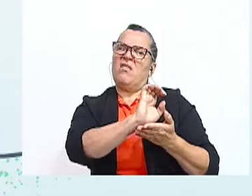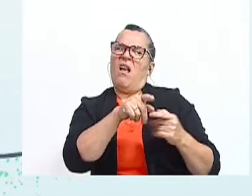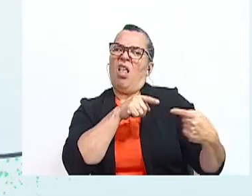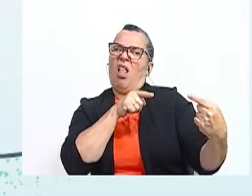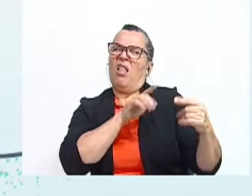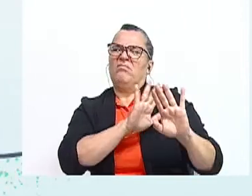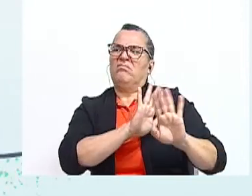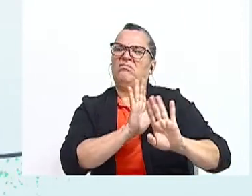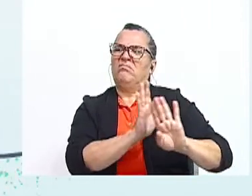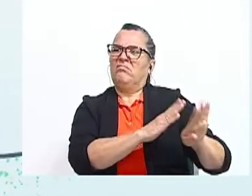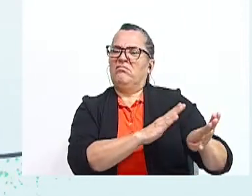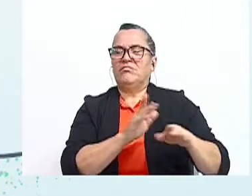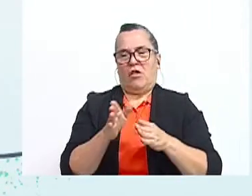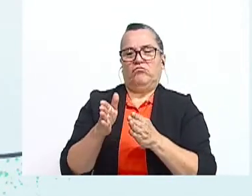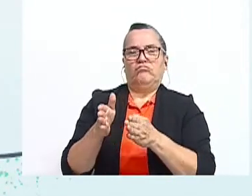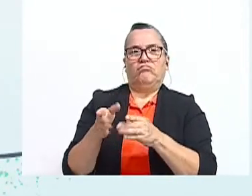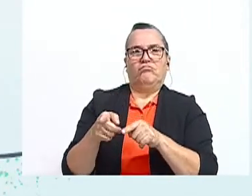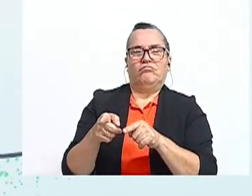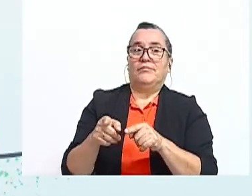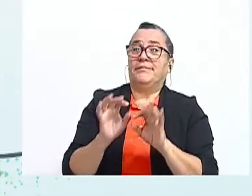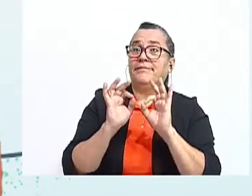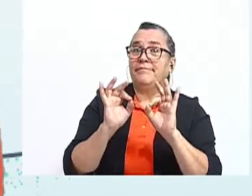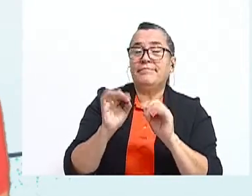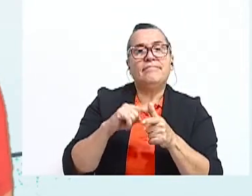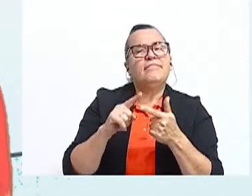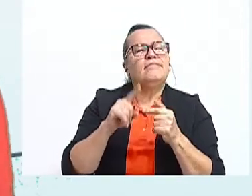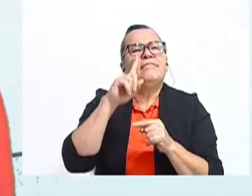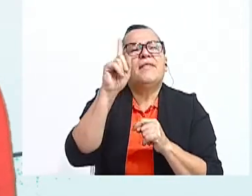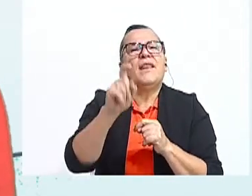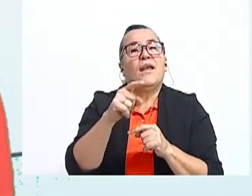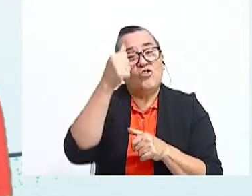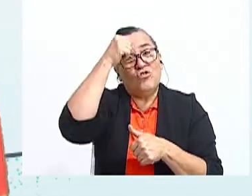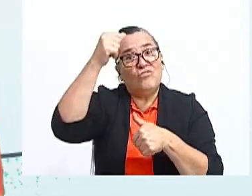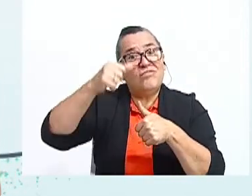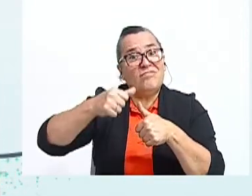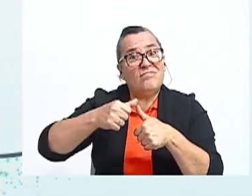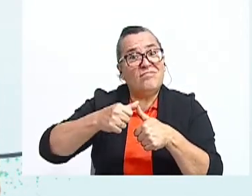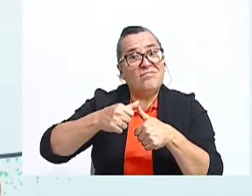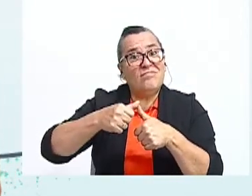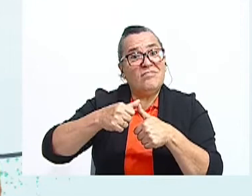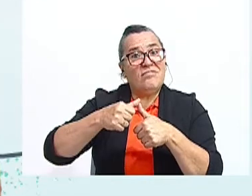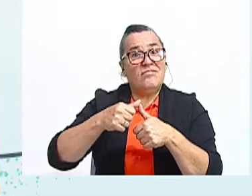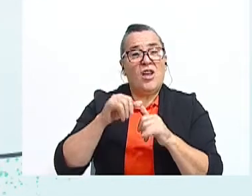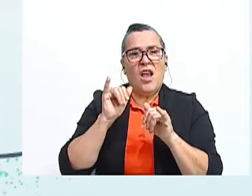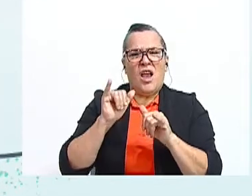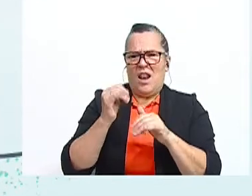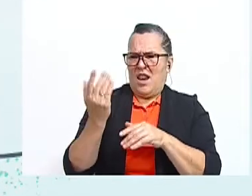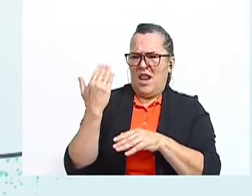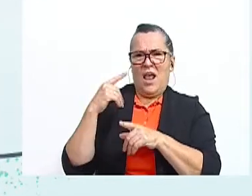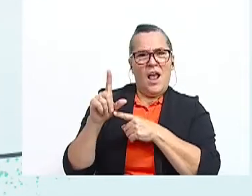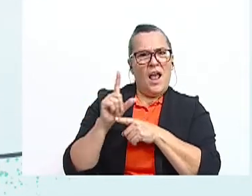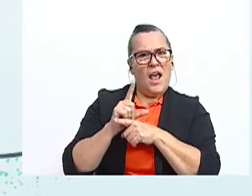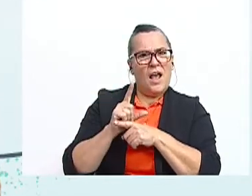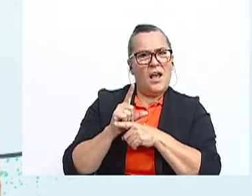Okay, very good. So let me ask you, do you remember what you covered last